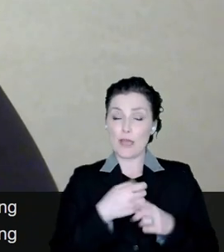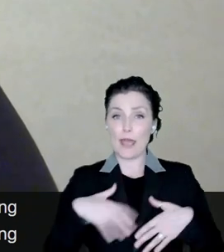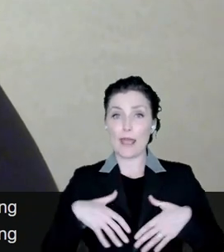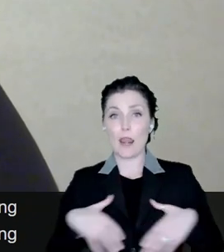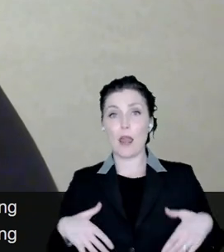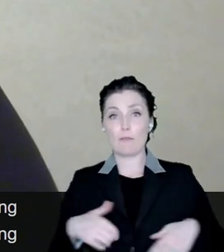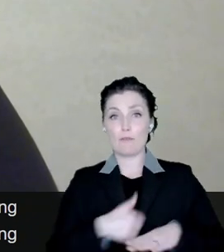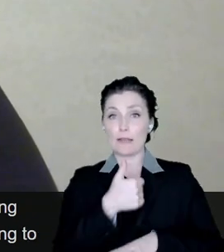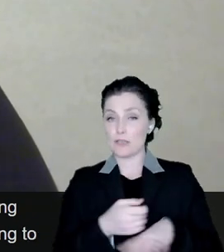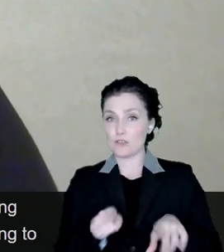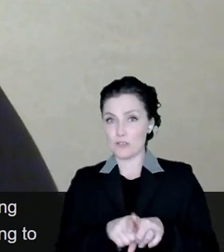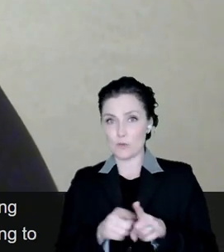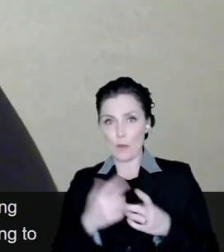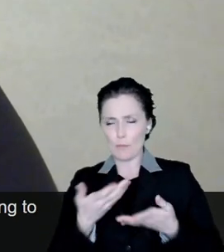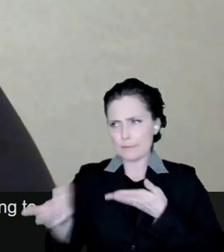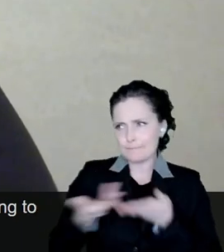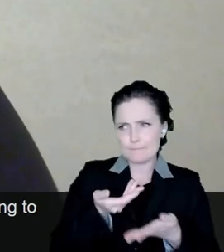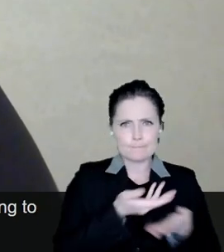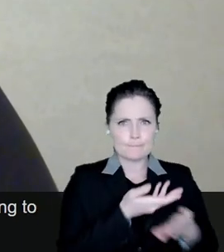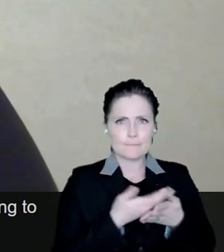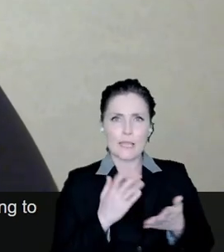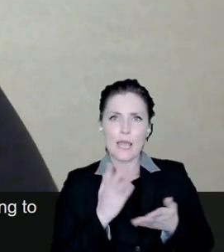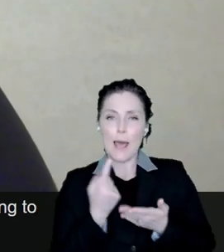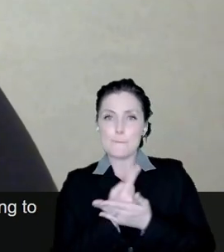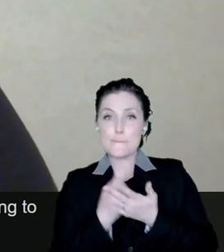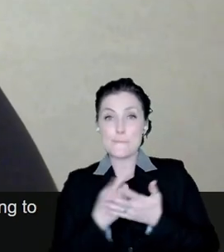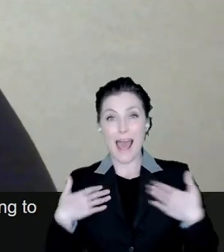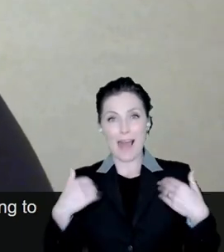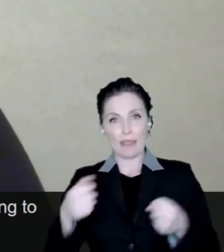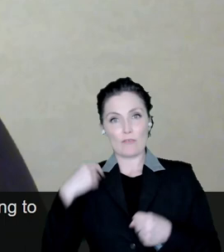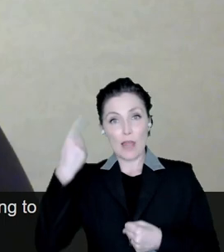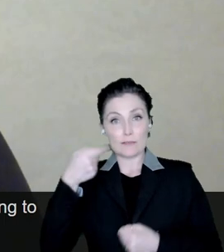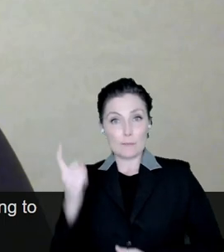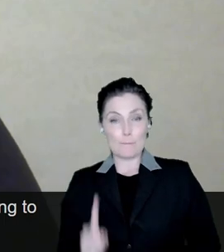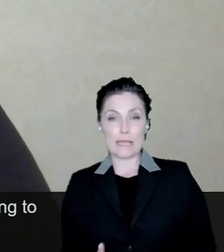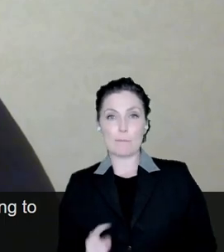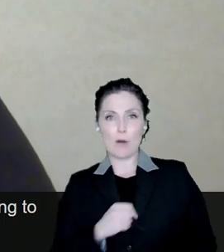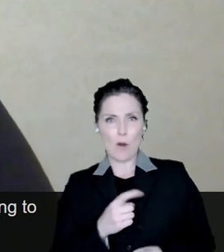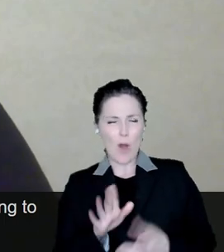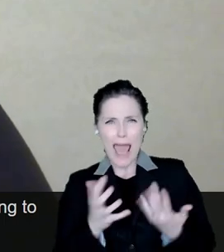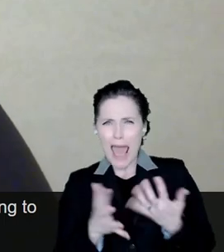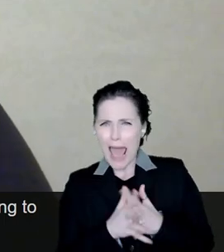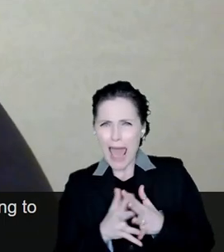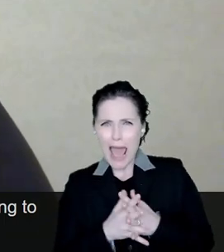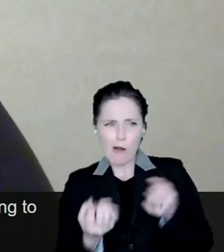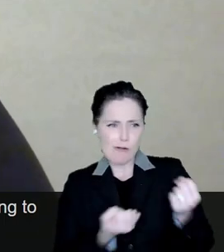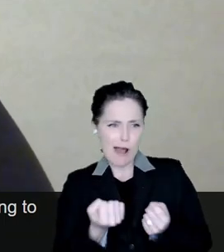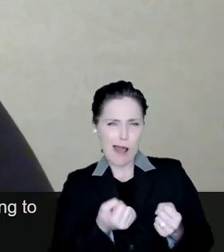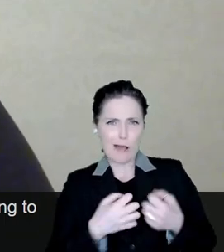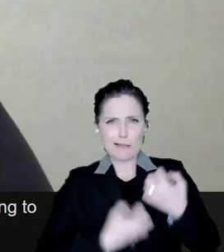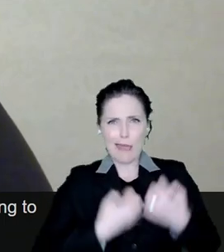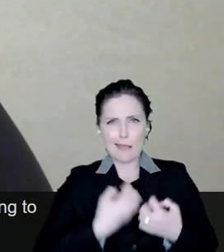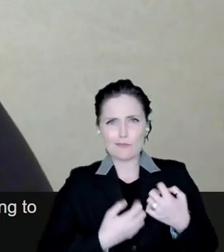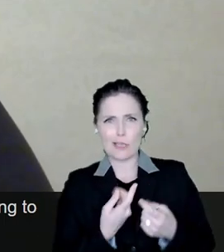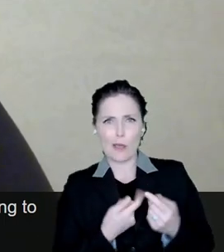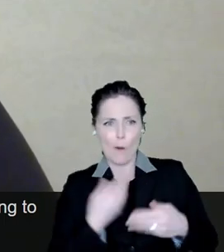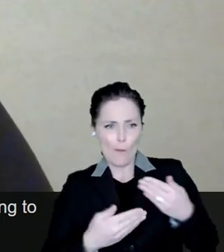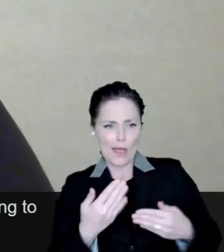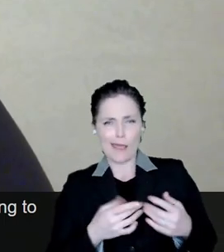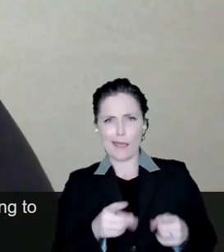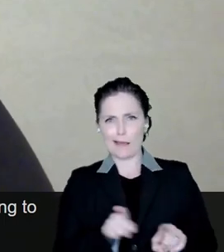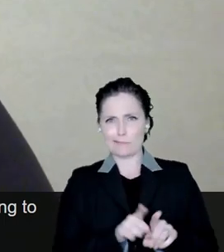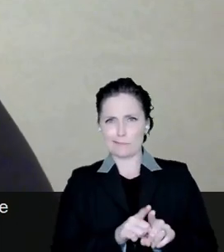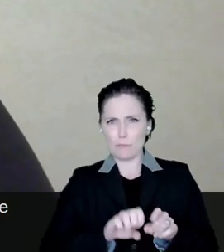about the health of our Londoners impacted by things like idling. I have written to the mayor recently about a motion that